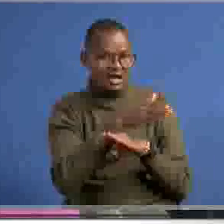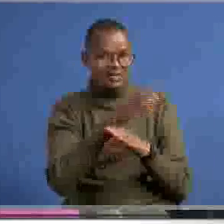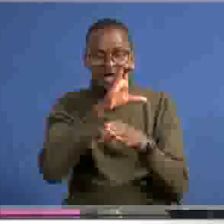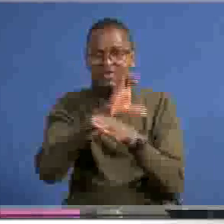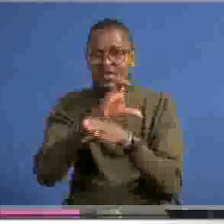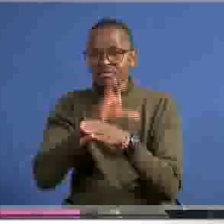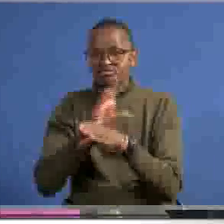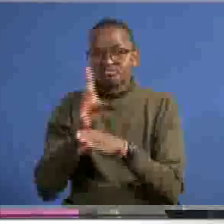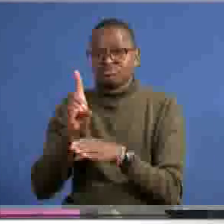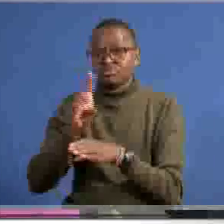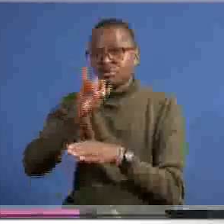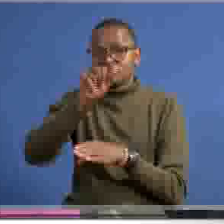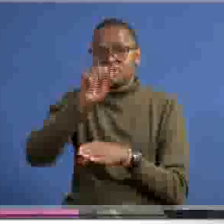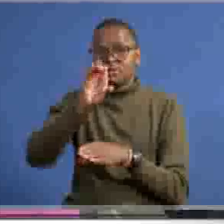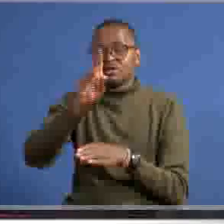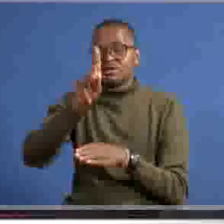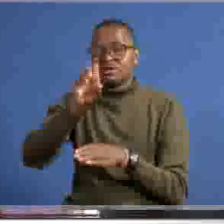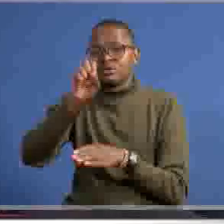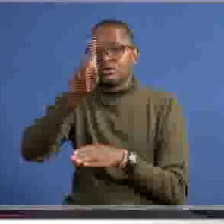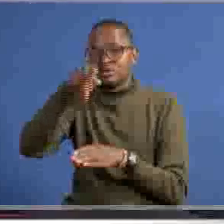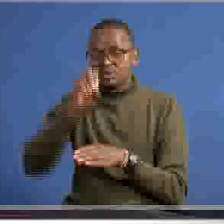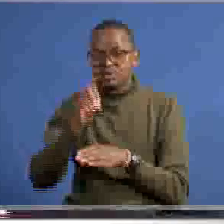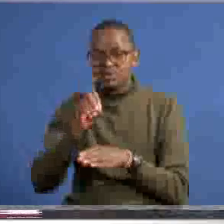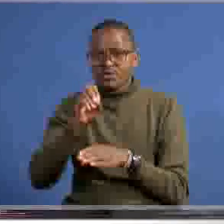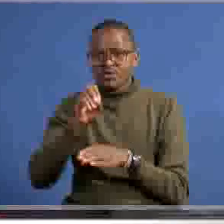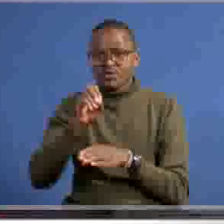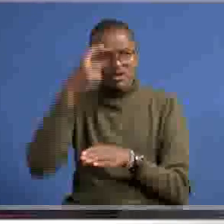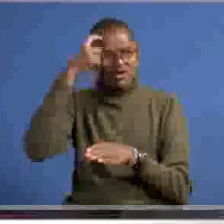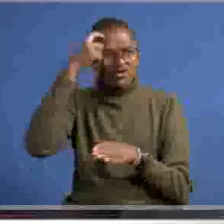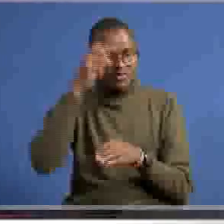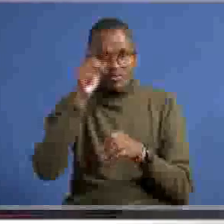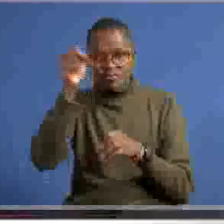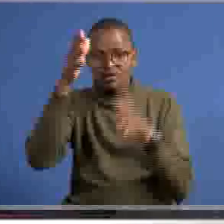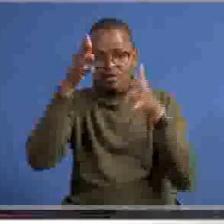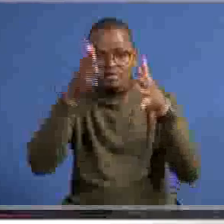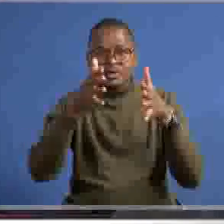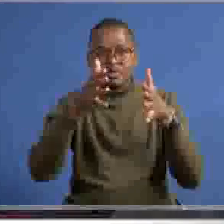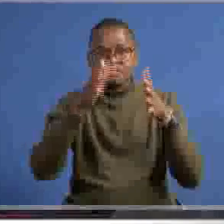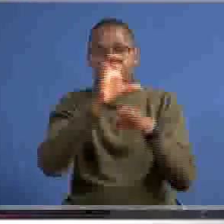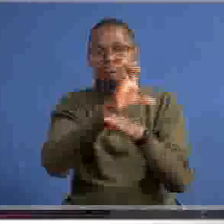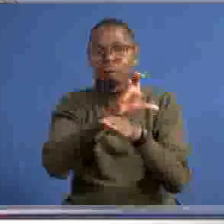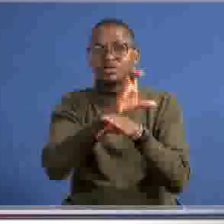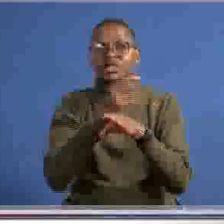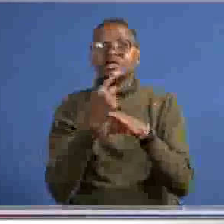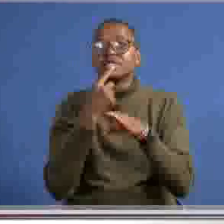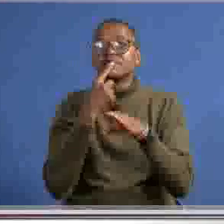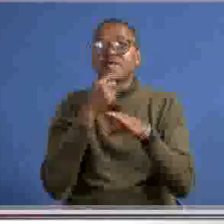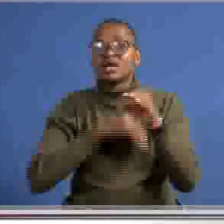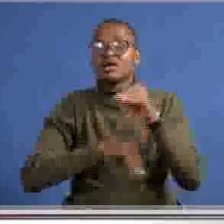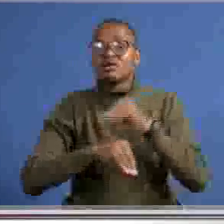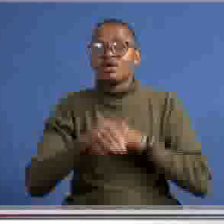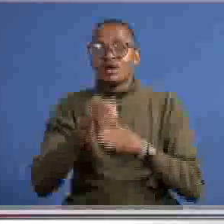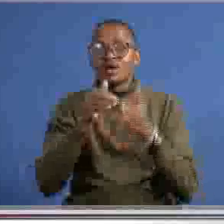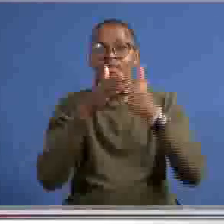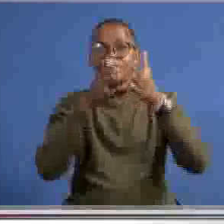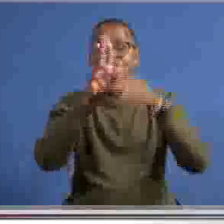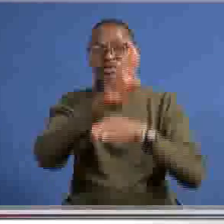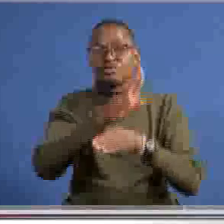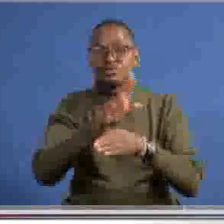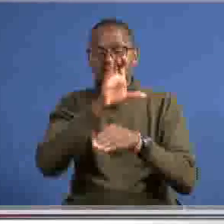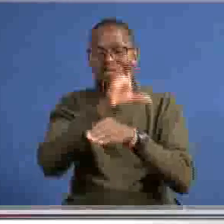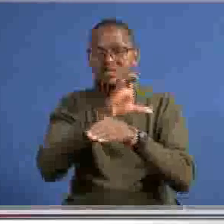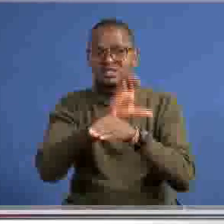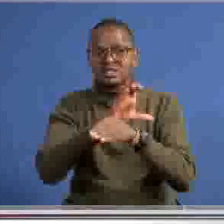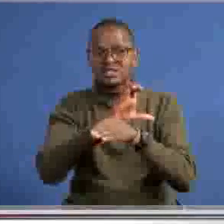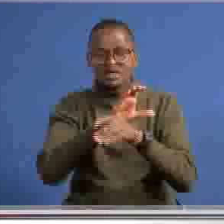at Bishop Jackson Elizabeth Banda nation for politicians to Anglican churches same corrupt leaders were using the church to